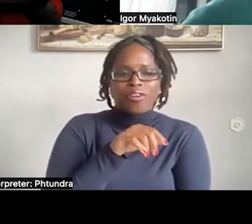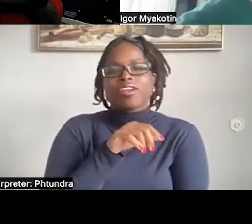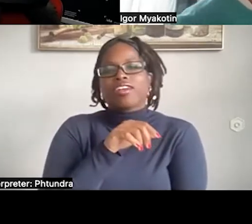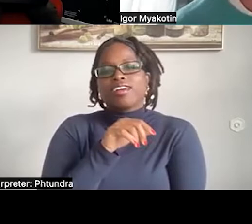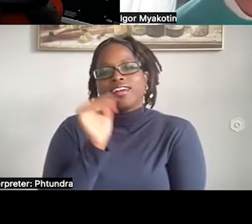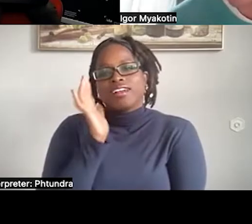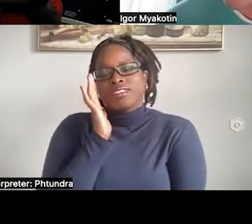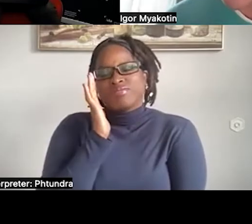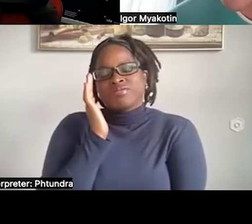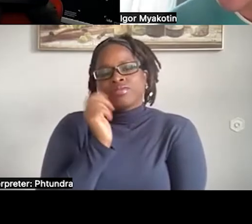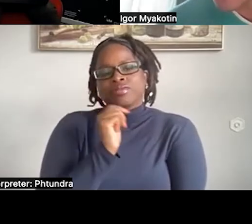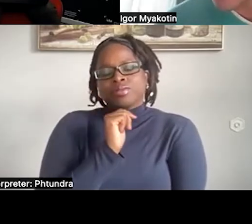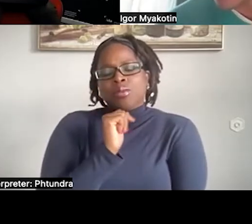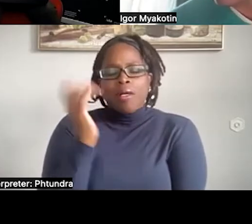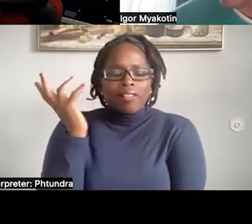I think